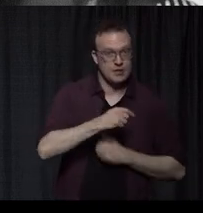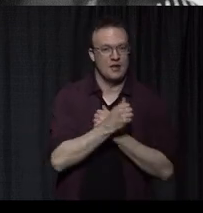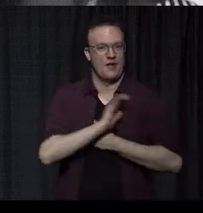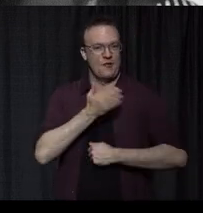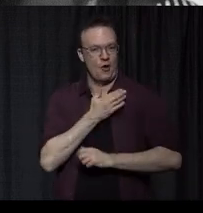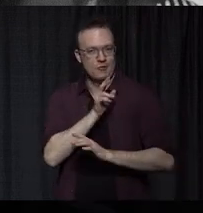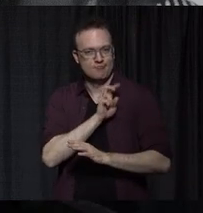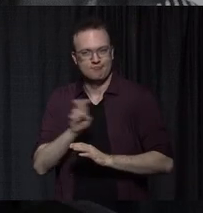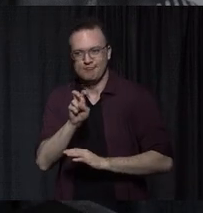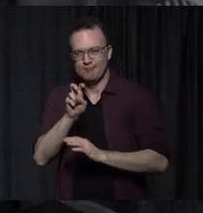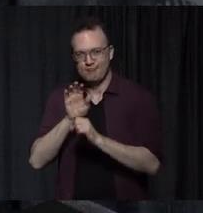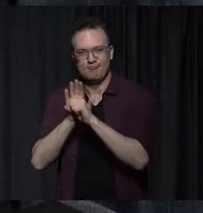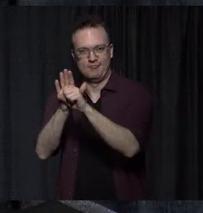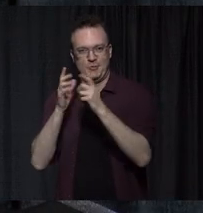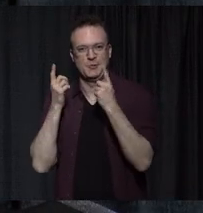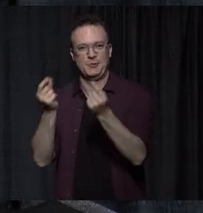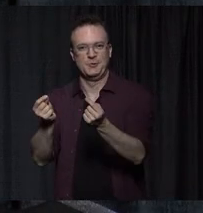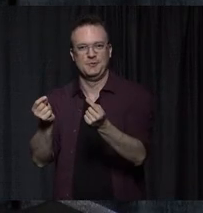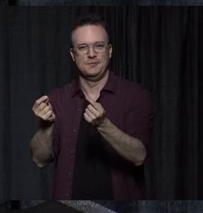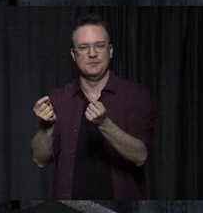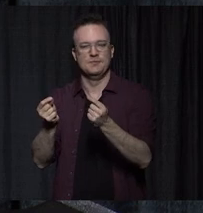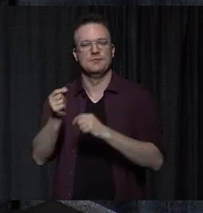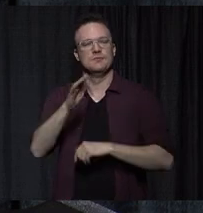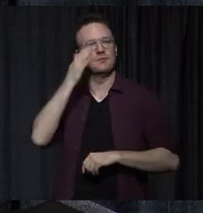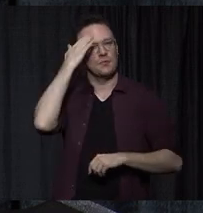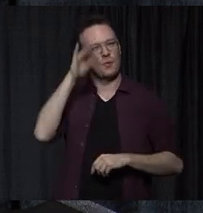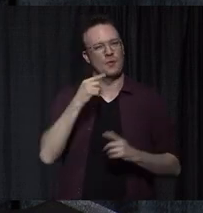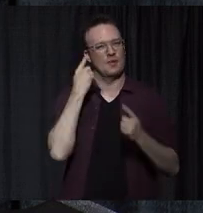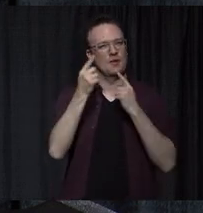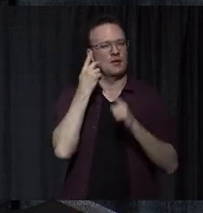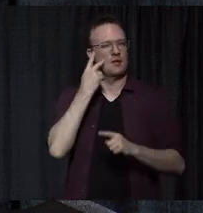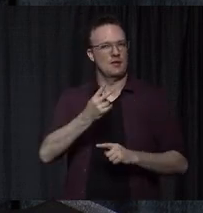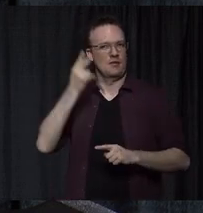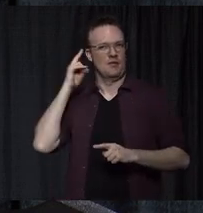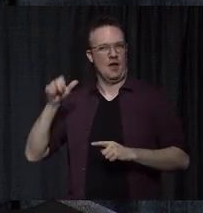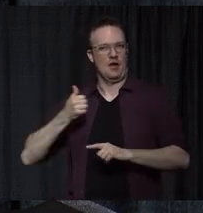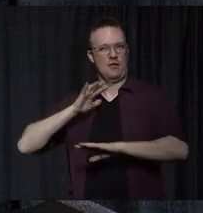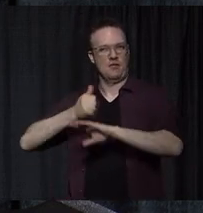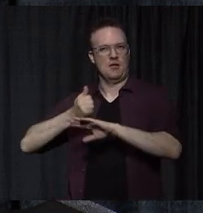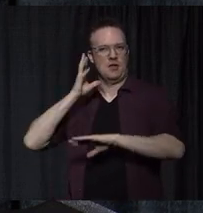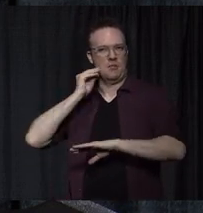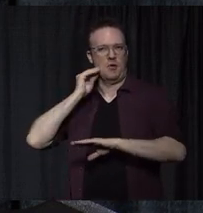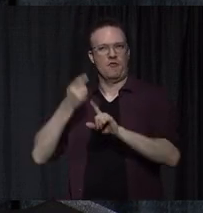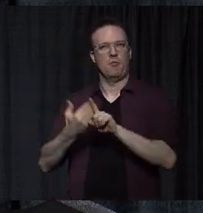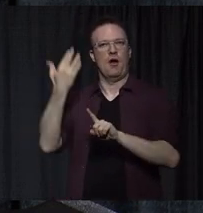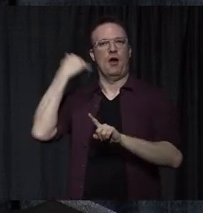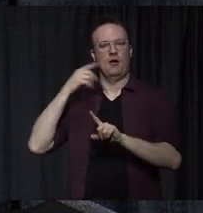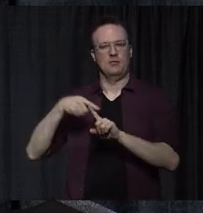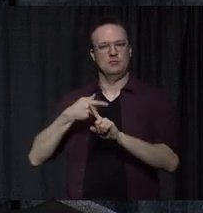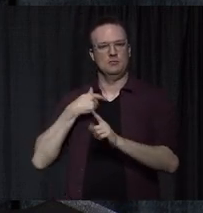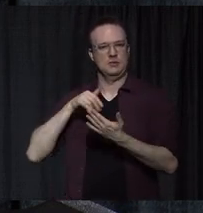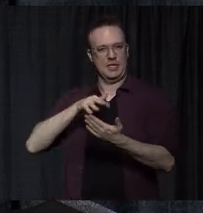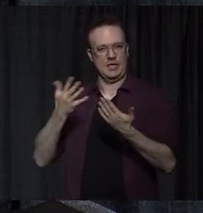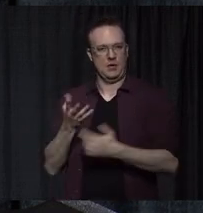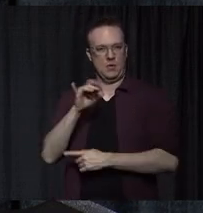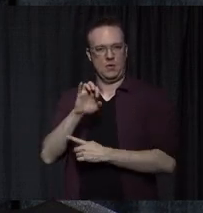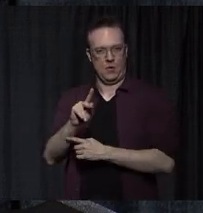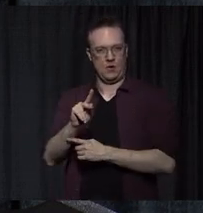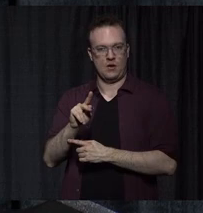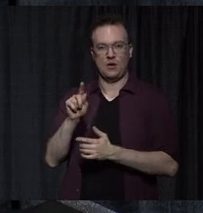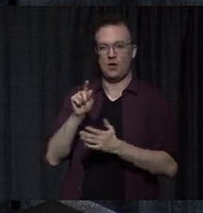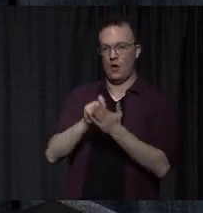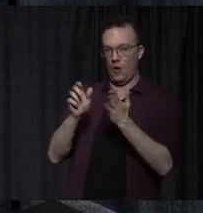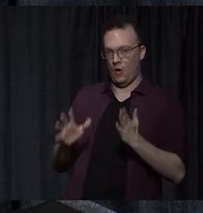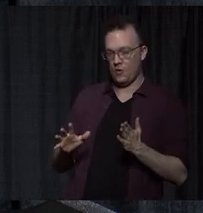do. This reminds me of another formative experience I had here at York, which was when author and